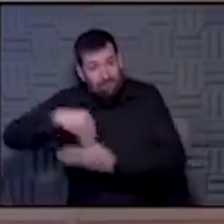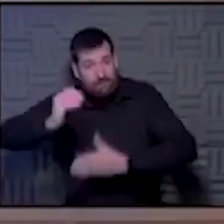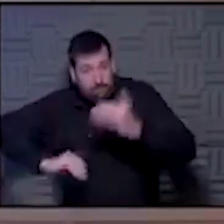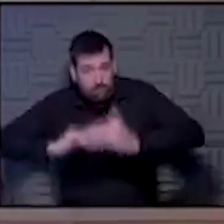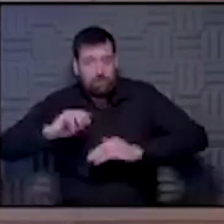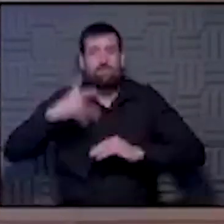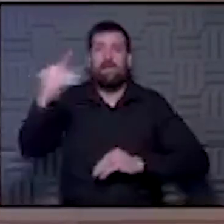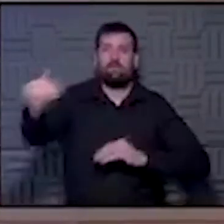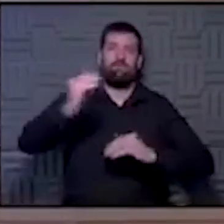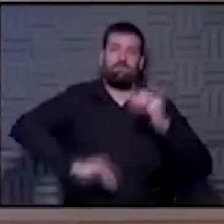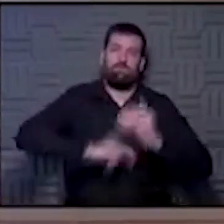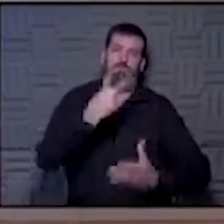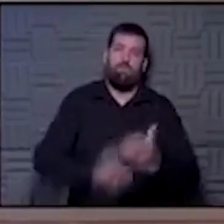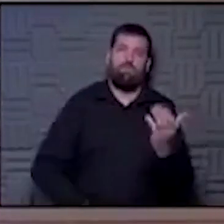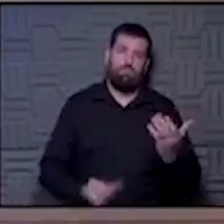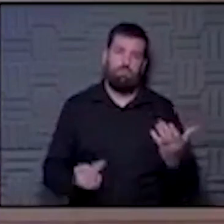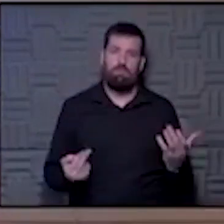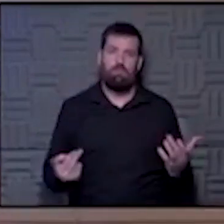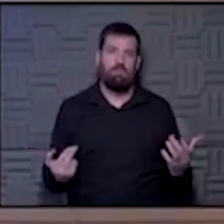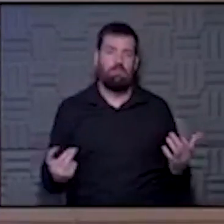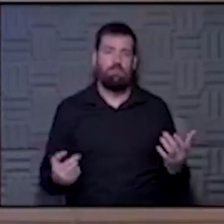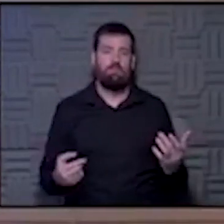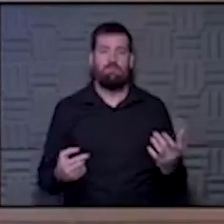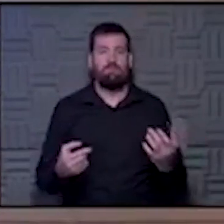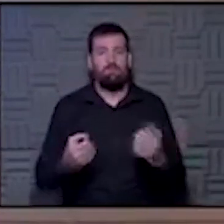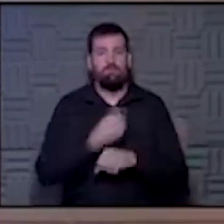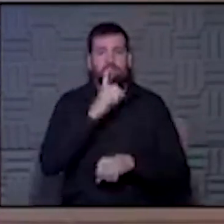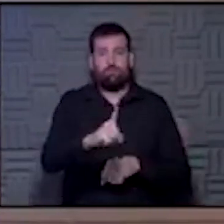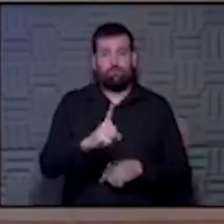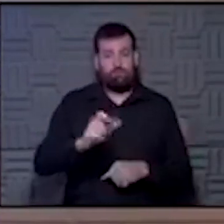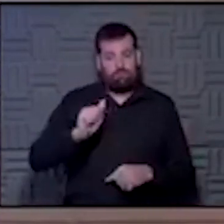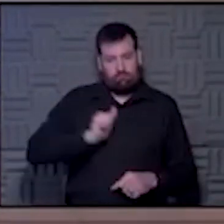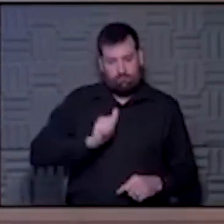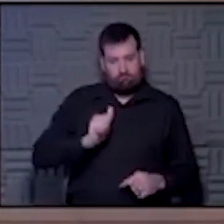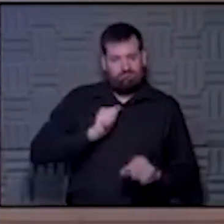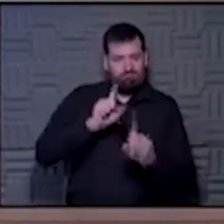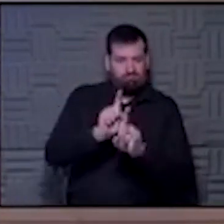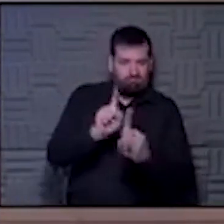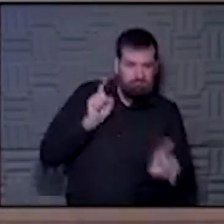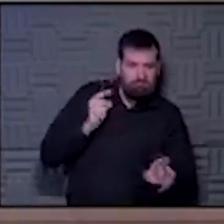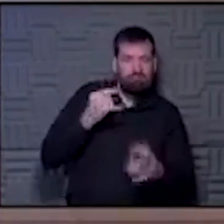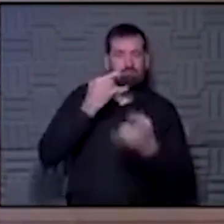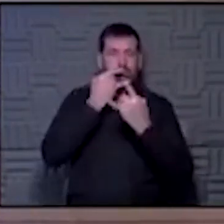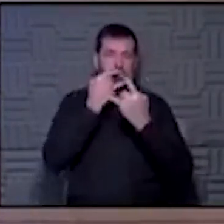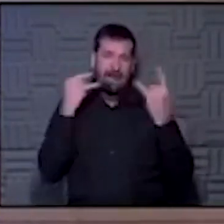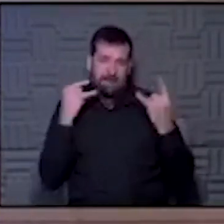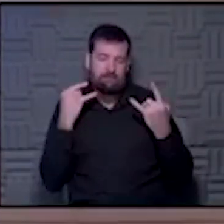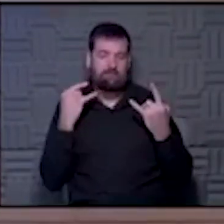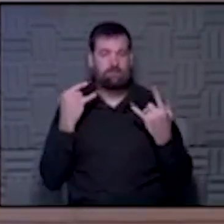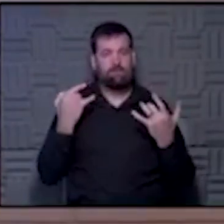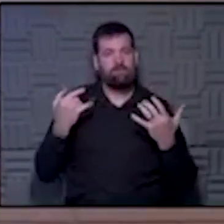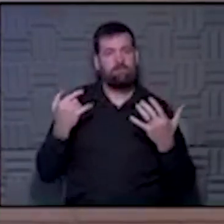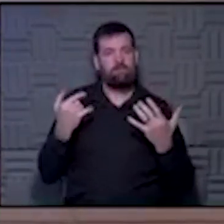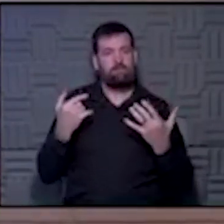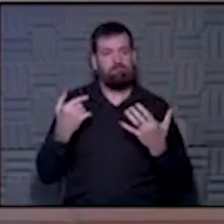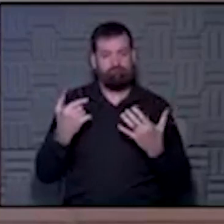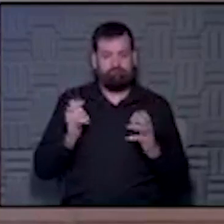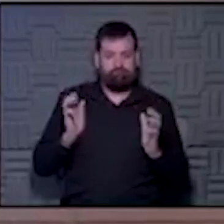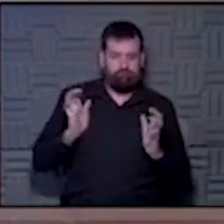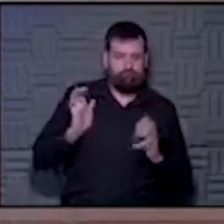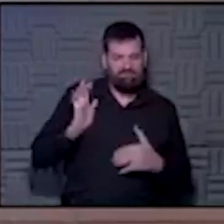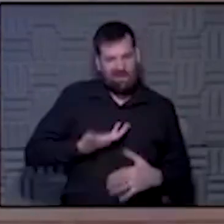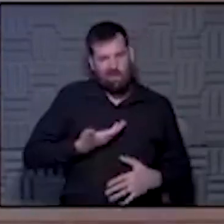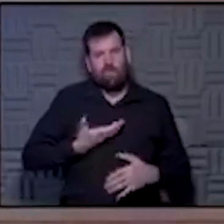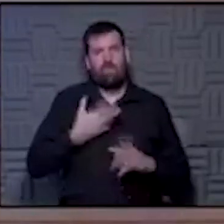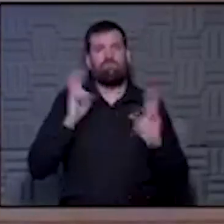outside the facility, really to make sure that we are physically distancing, masking, and staying within our home bubble